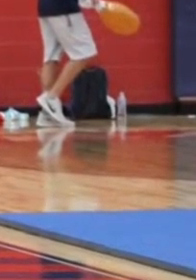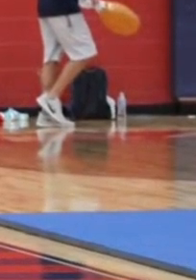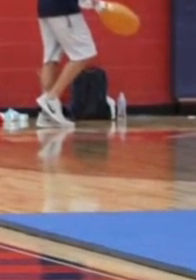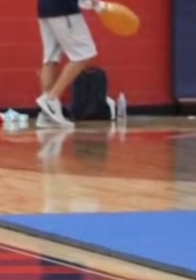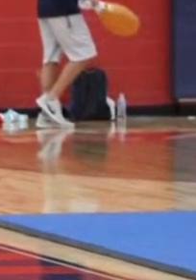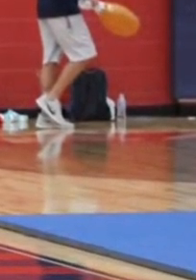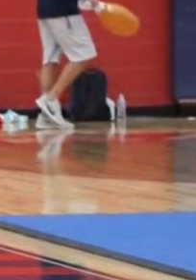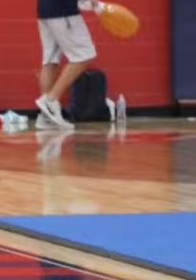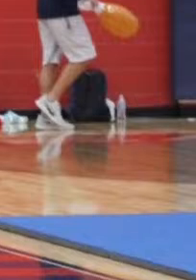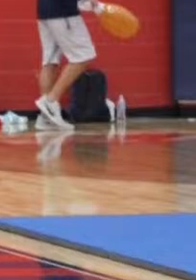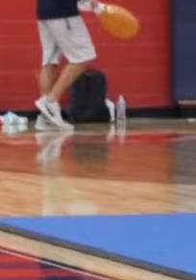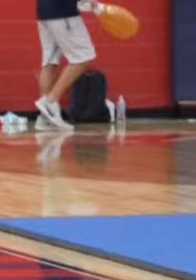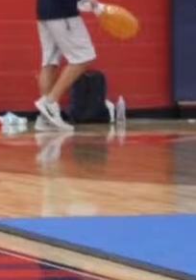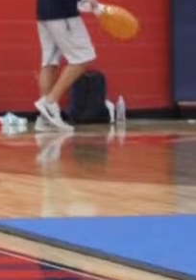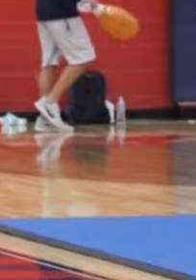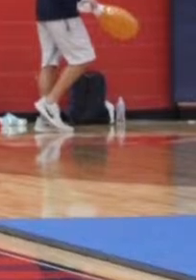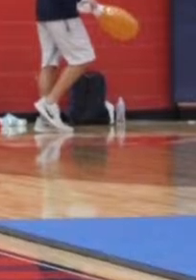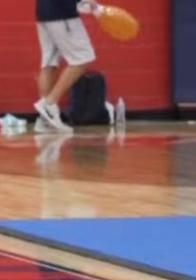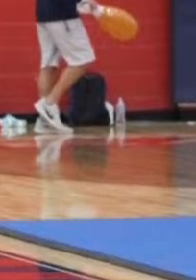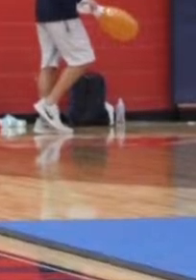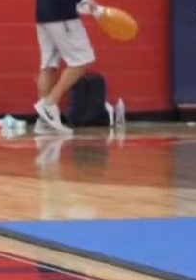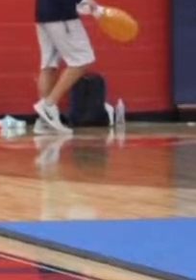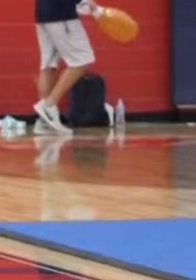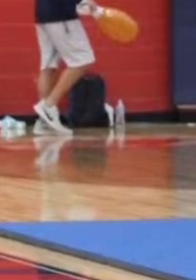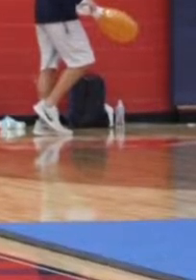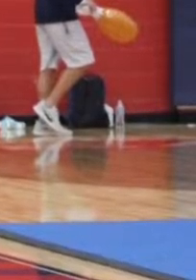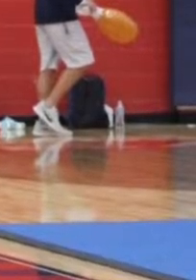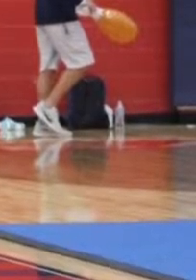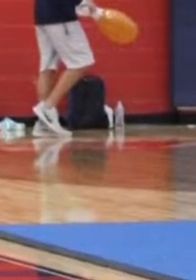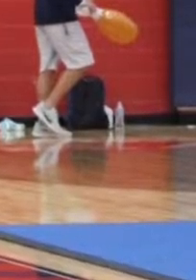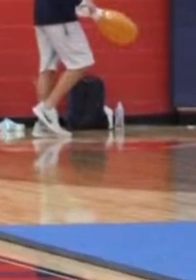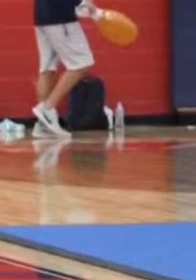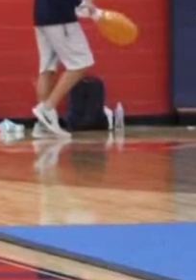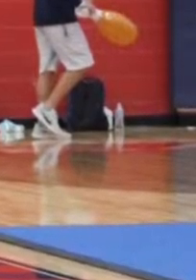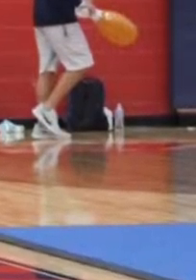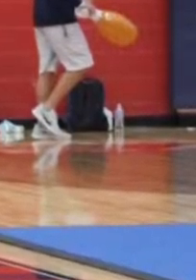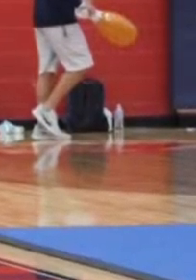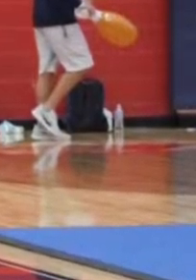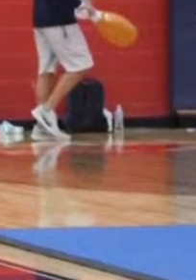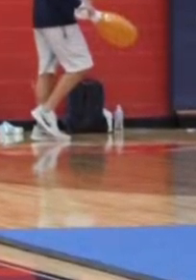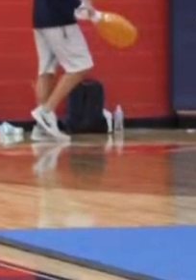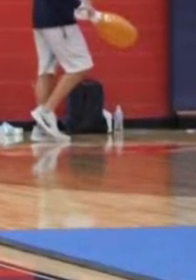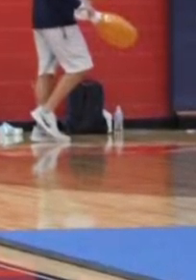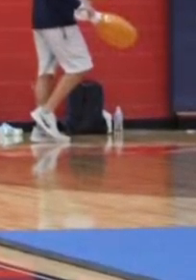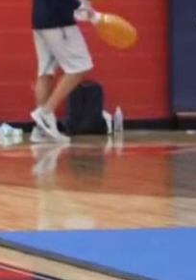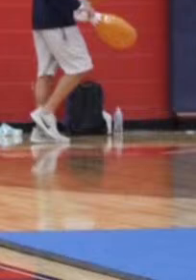When the light's out at the stadium, hey.